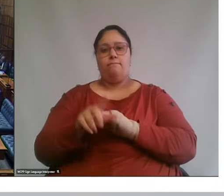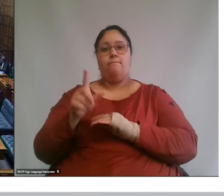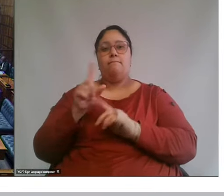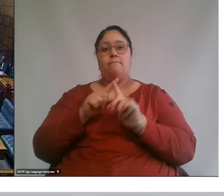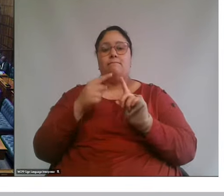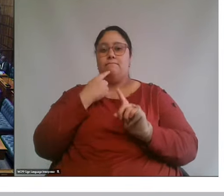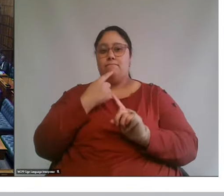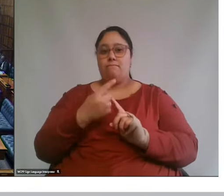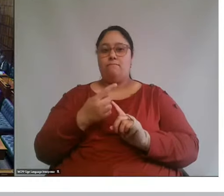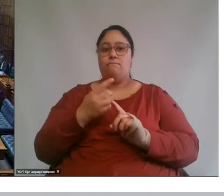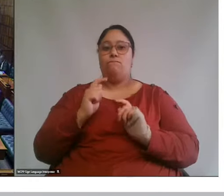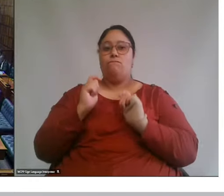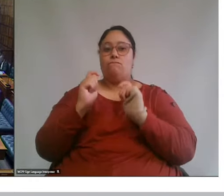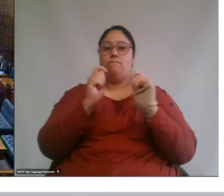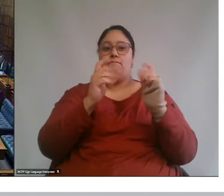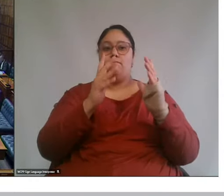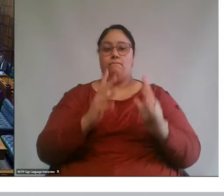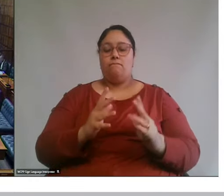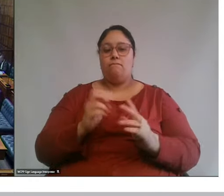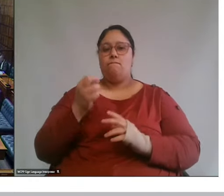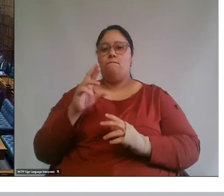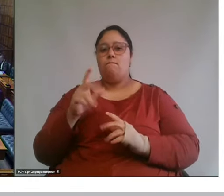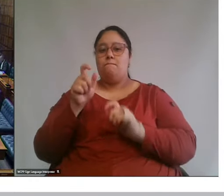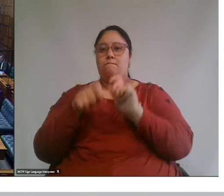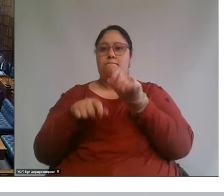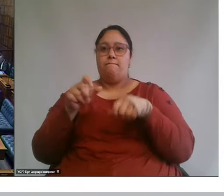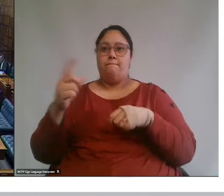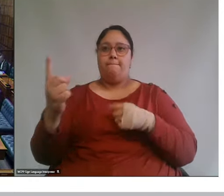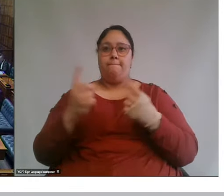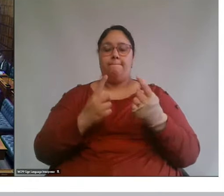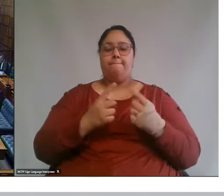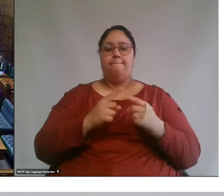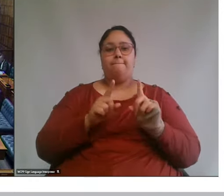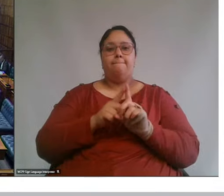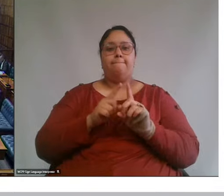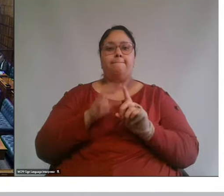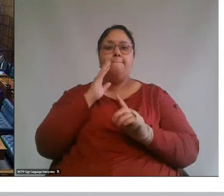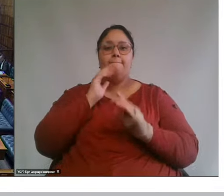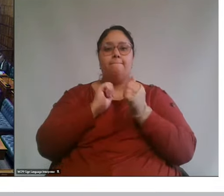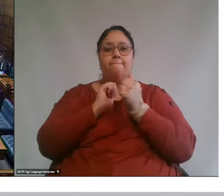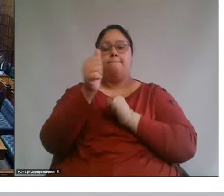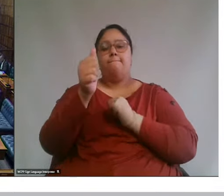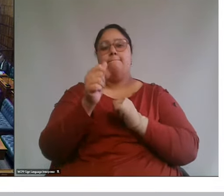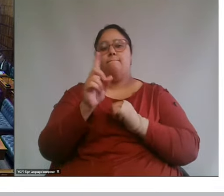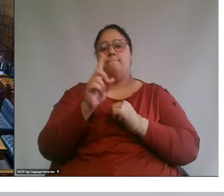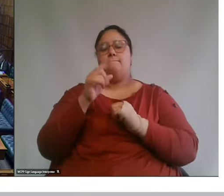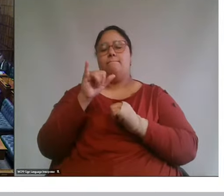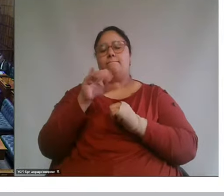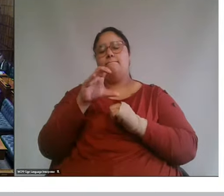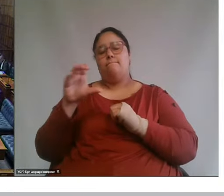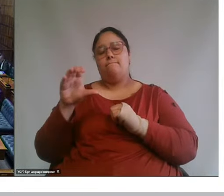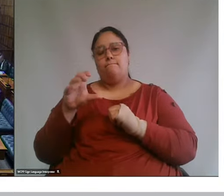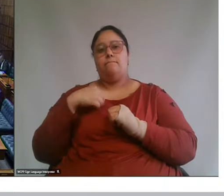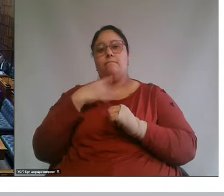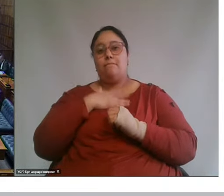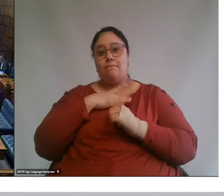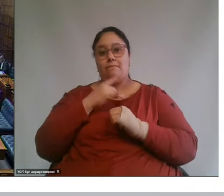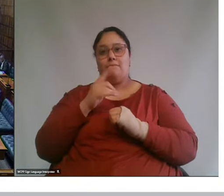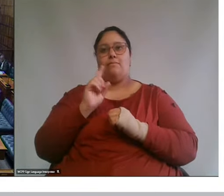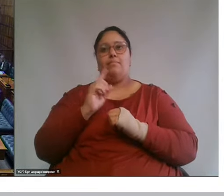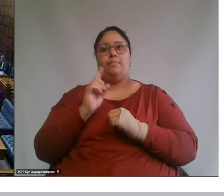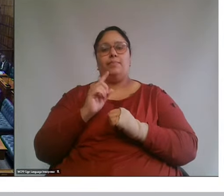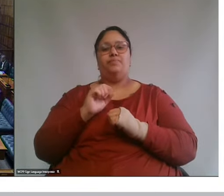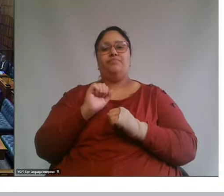as a traveler or just as a citizen here you know when you pass um what is this our ICC and I like the fact that they